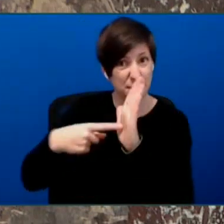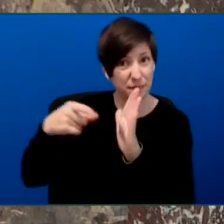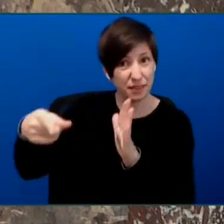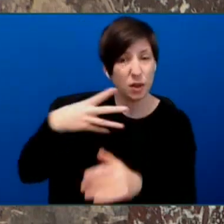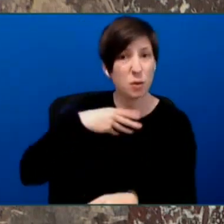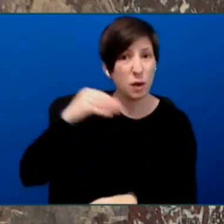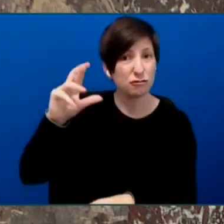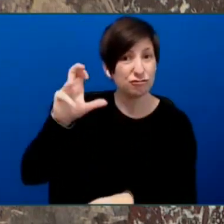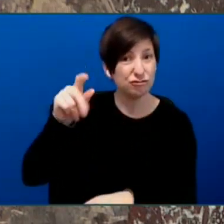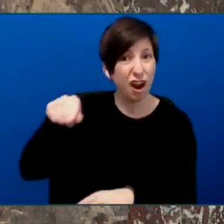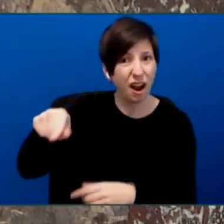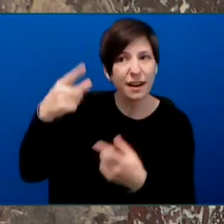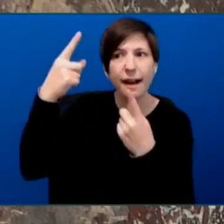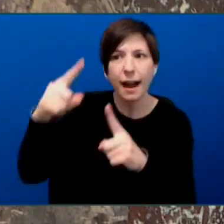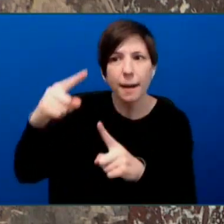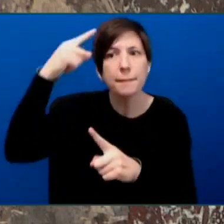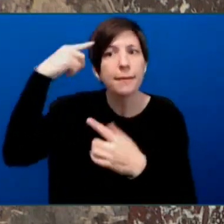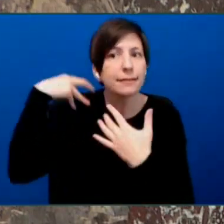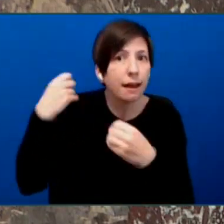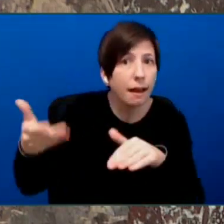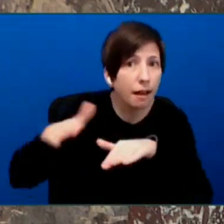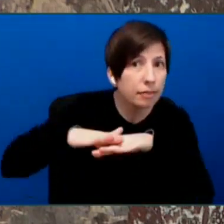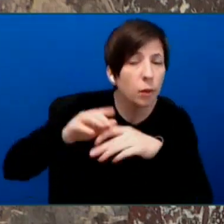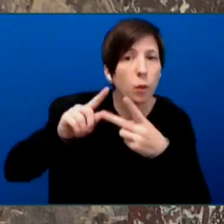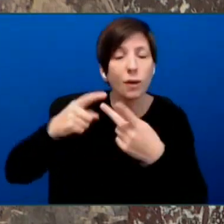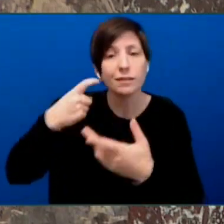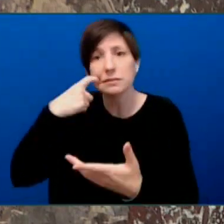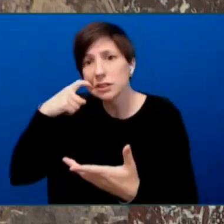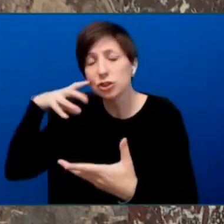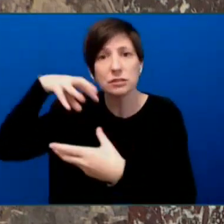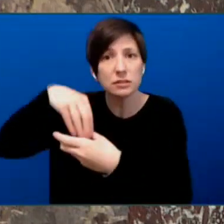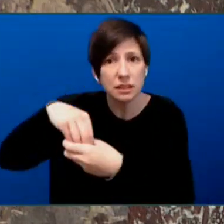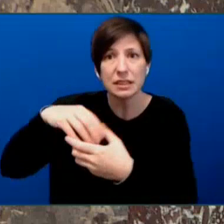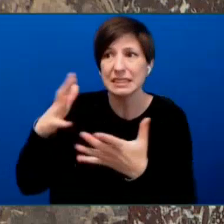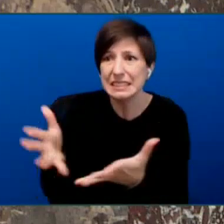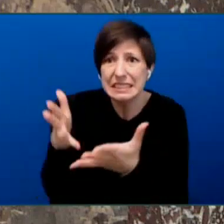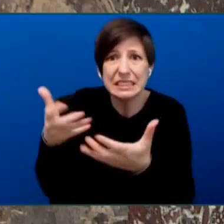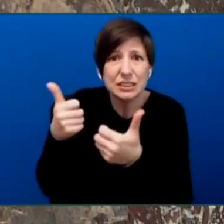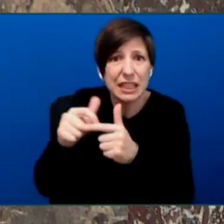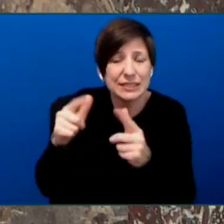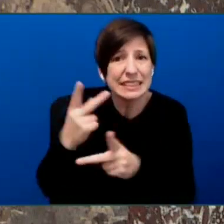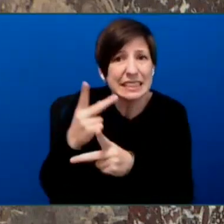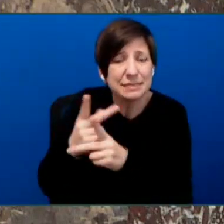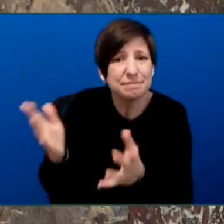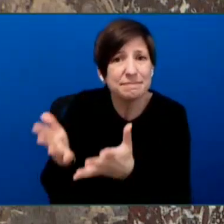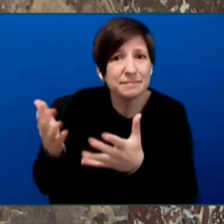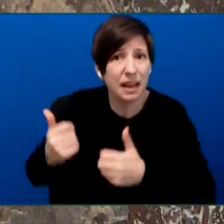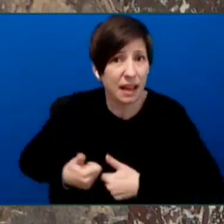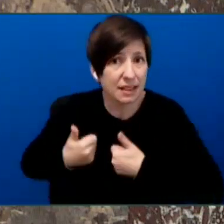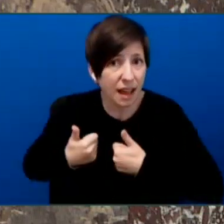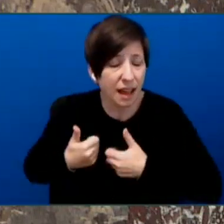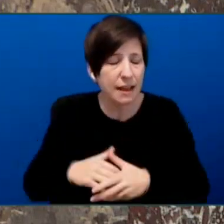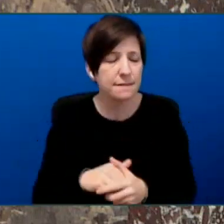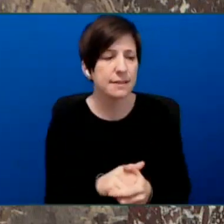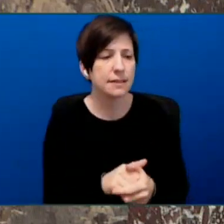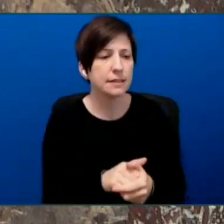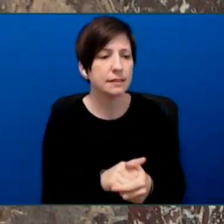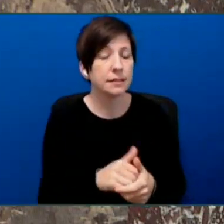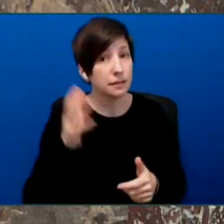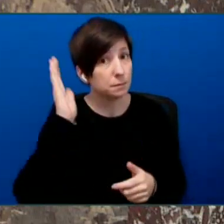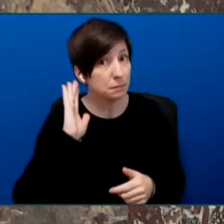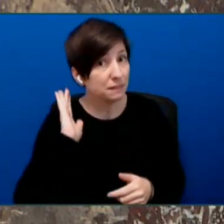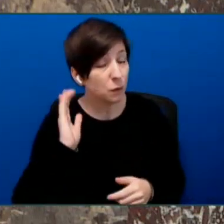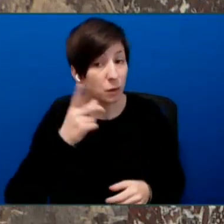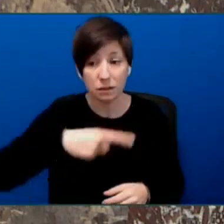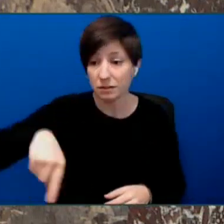issues. The goal is to keep them alive. Now, there was a point when all the parties in this place agreed that